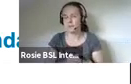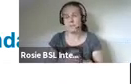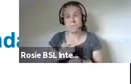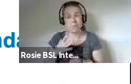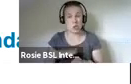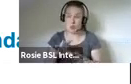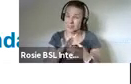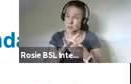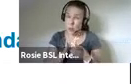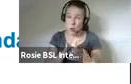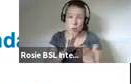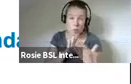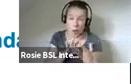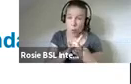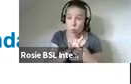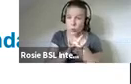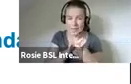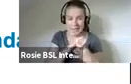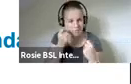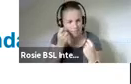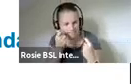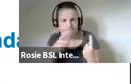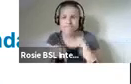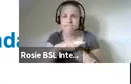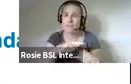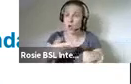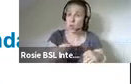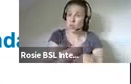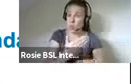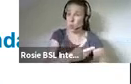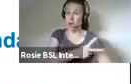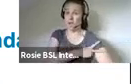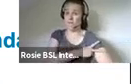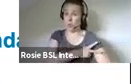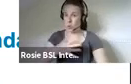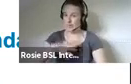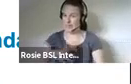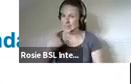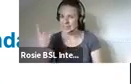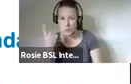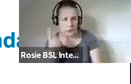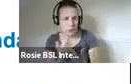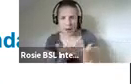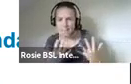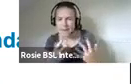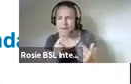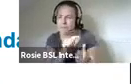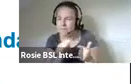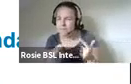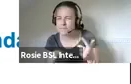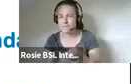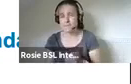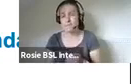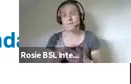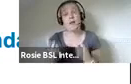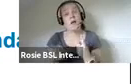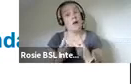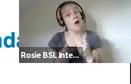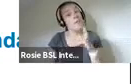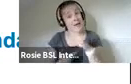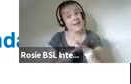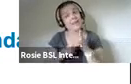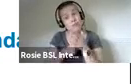gaps in developing the workforce required for early childhood development. The other key recommendation that came out